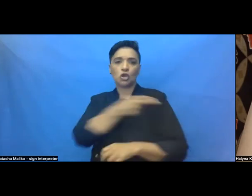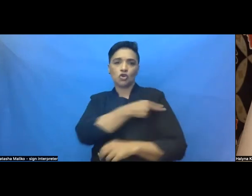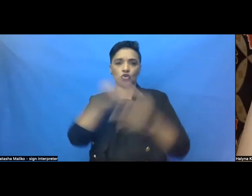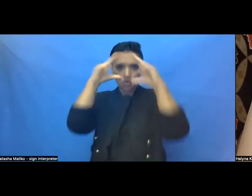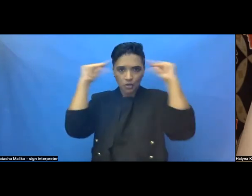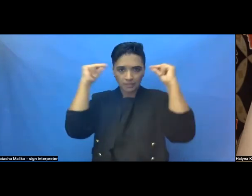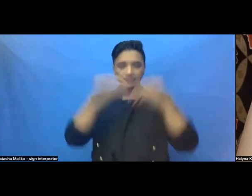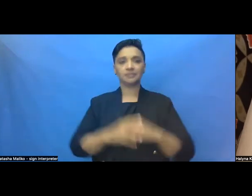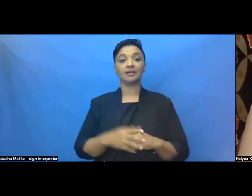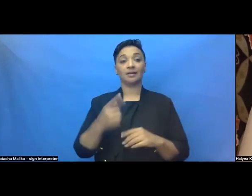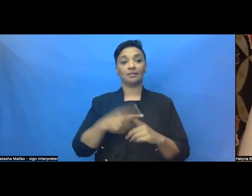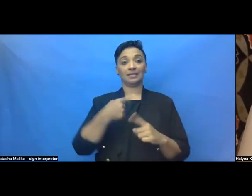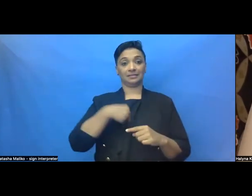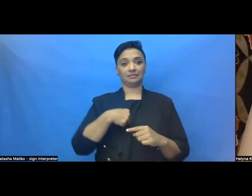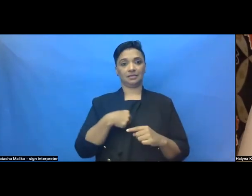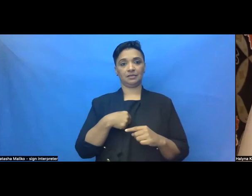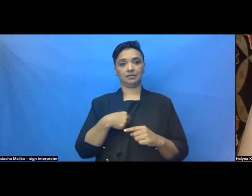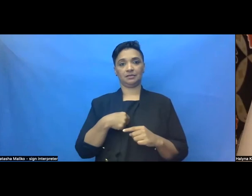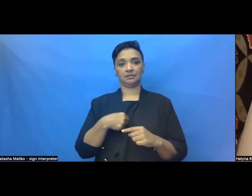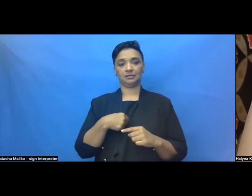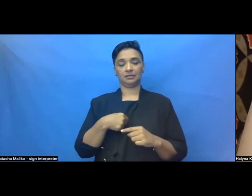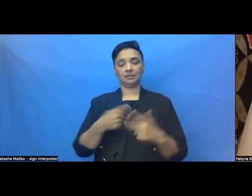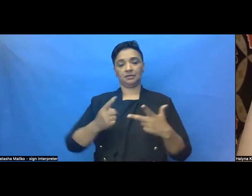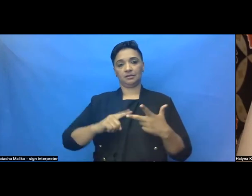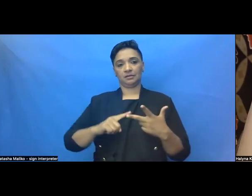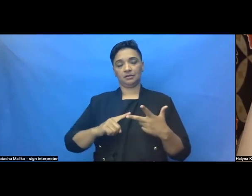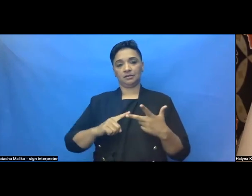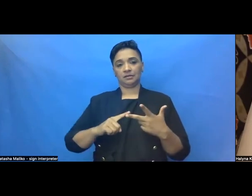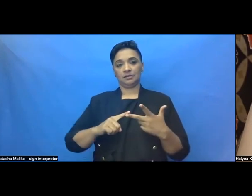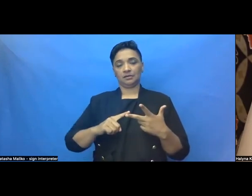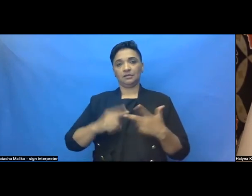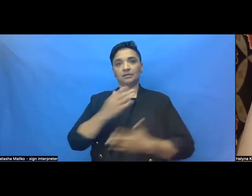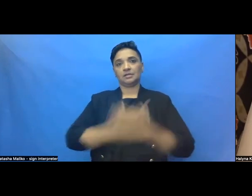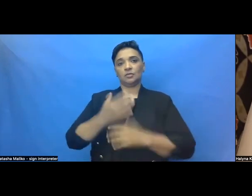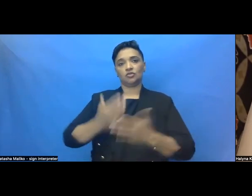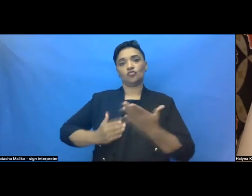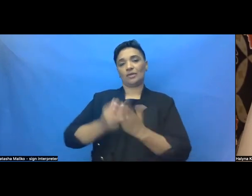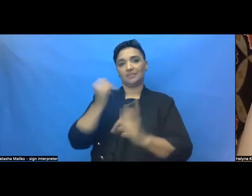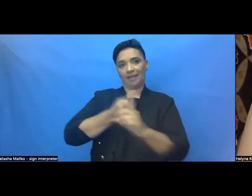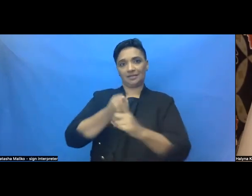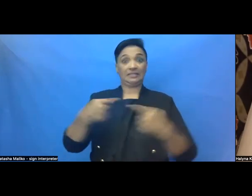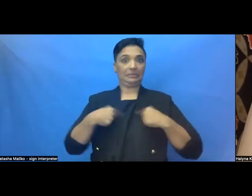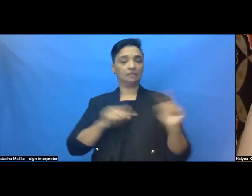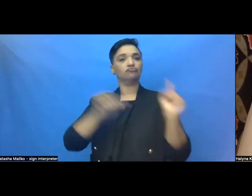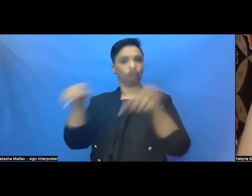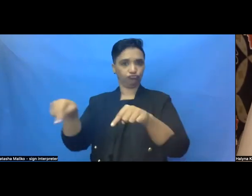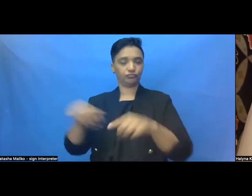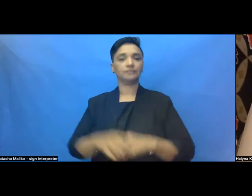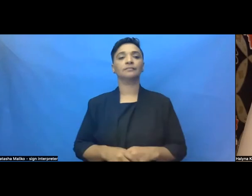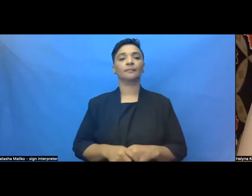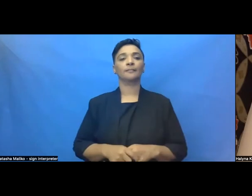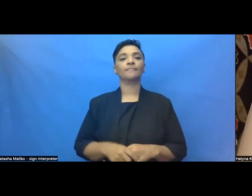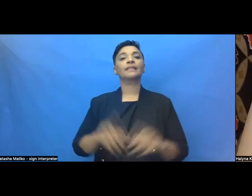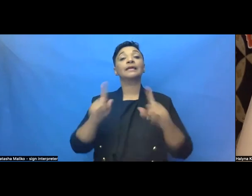and Tatiana Birukova, a children's rights and disability rights activist. And so as from the composition of the